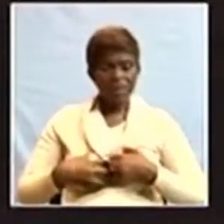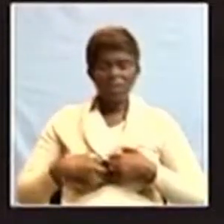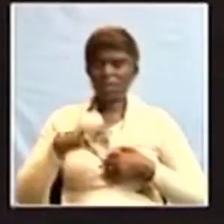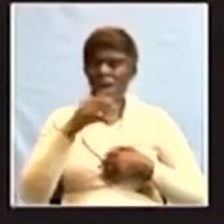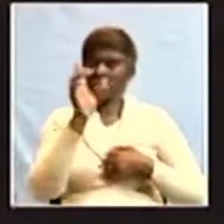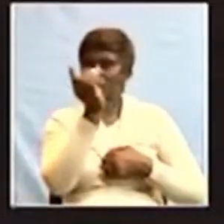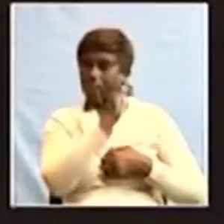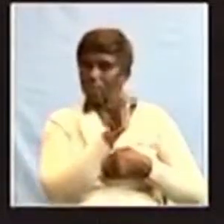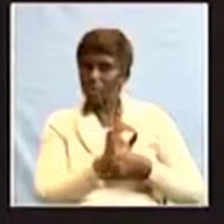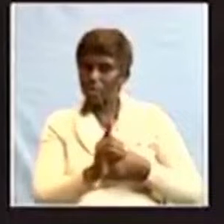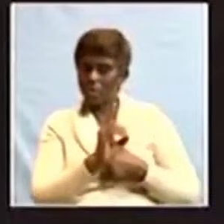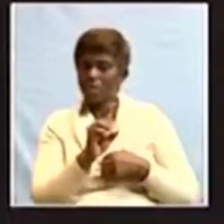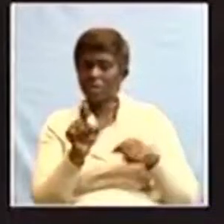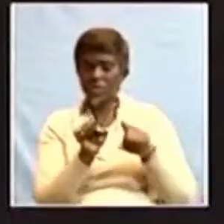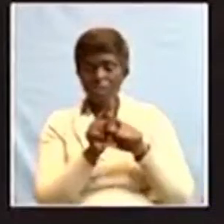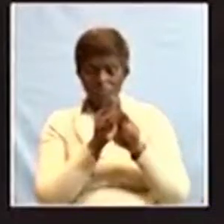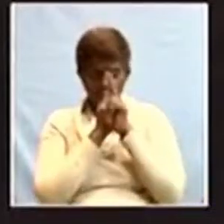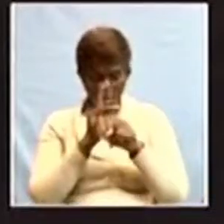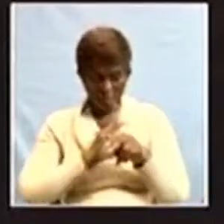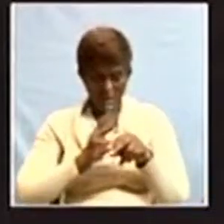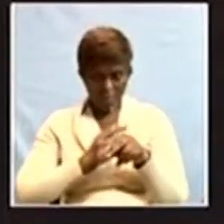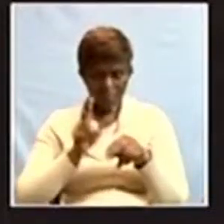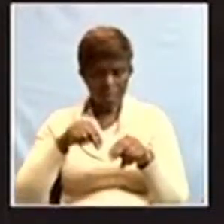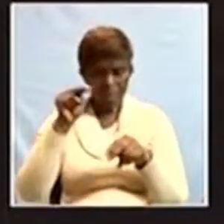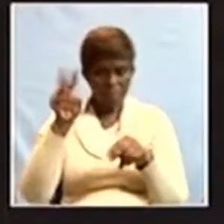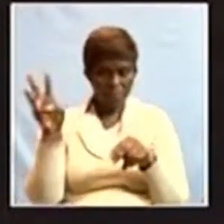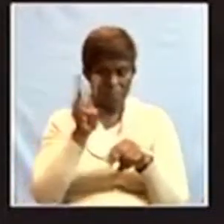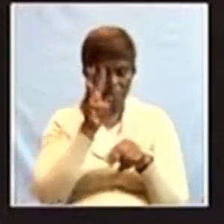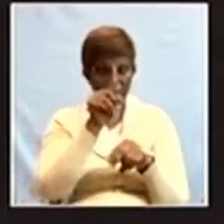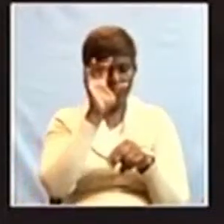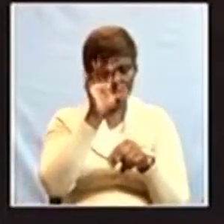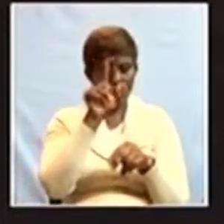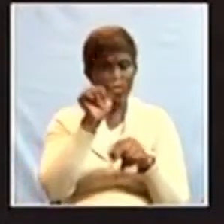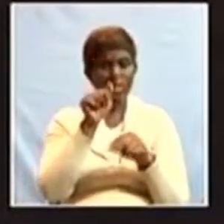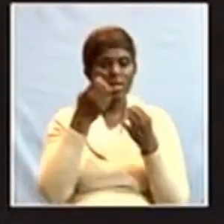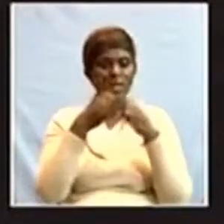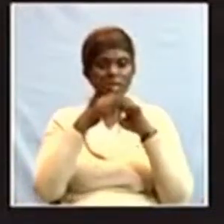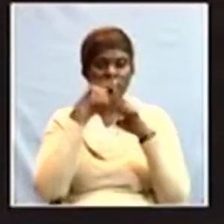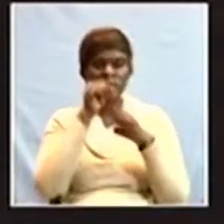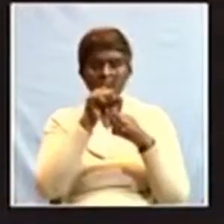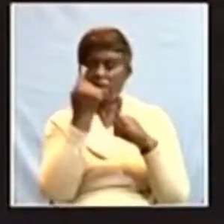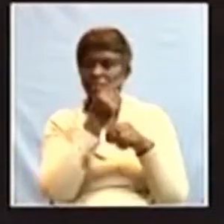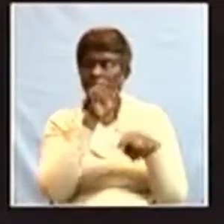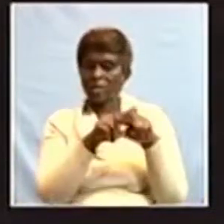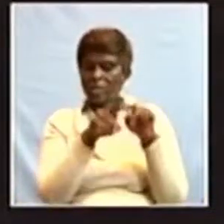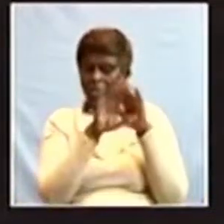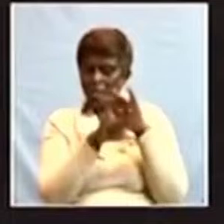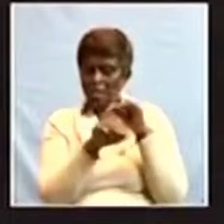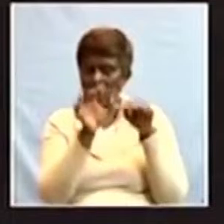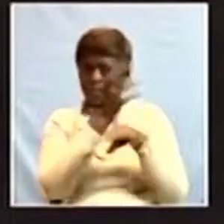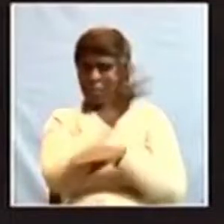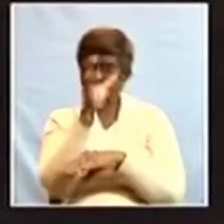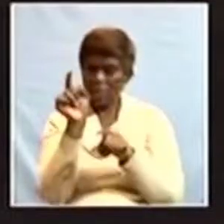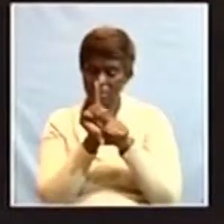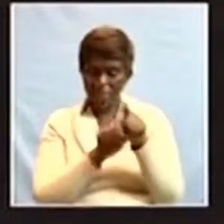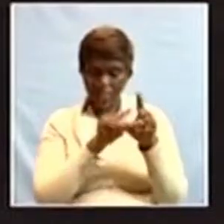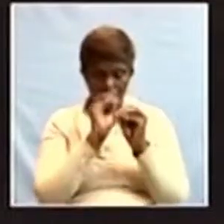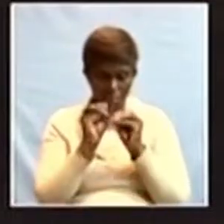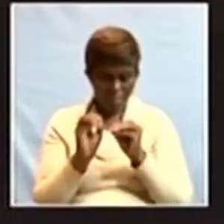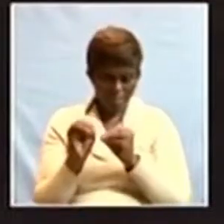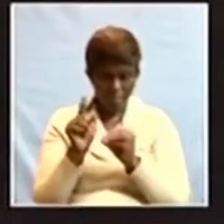drafting something just like Honorable Wamnyima asked here, Northwestern. You can even tell that this was just sat under a tree and started feeding in this and brought